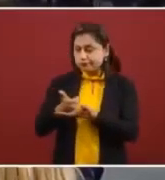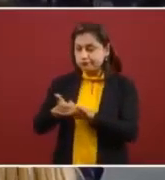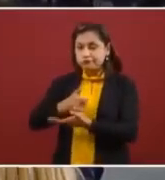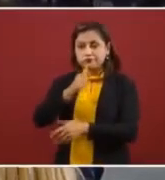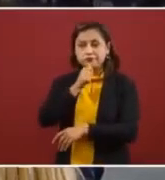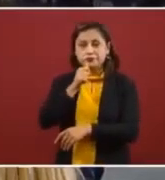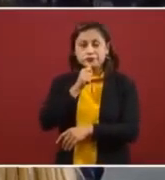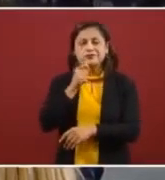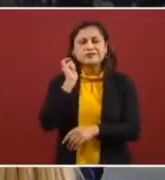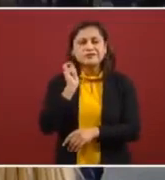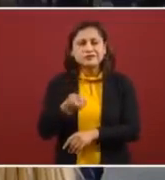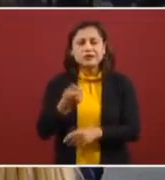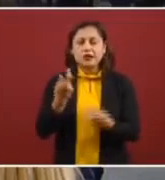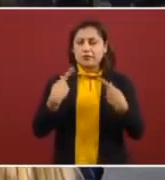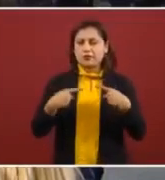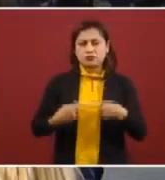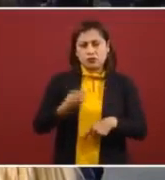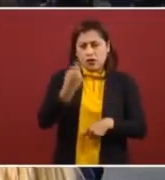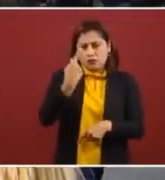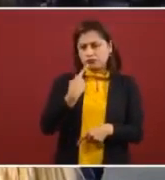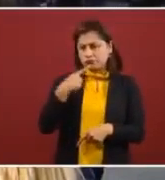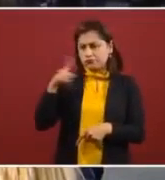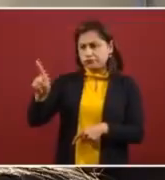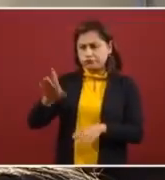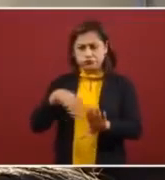recovered, and that people that were supposed to have